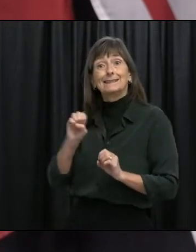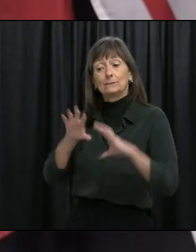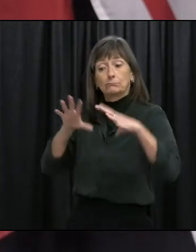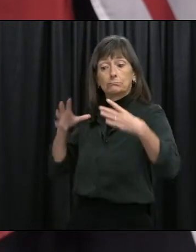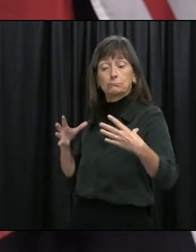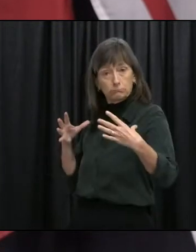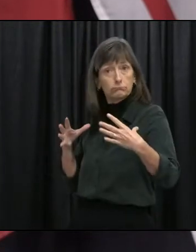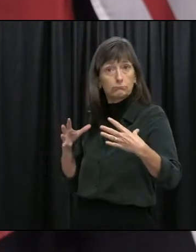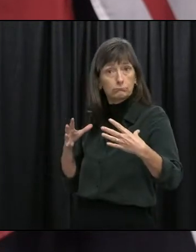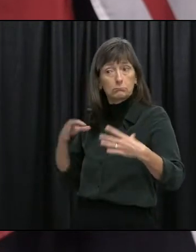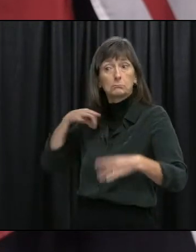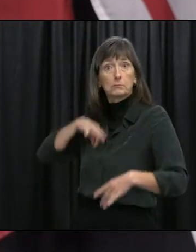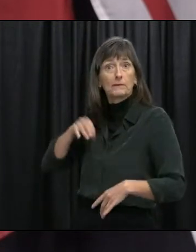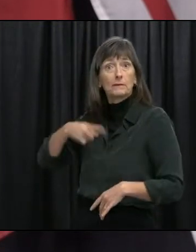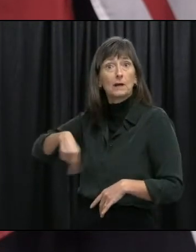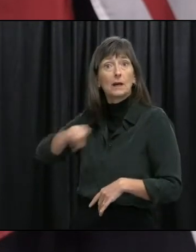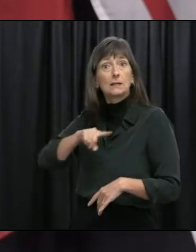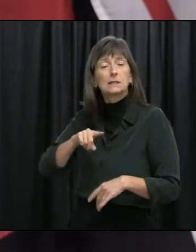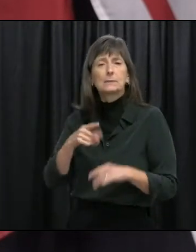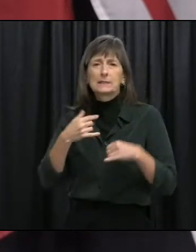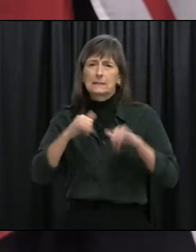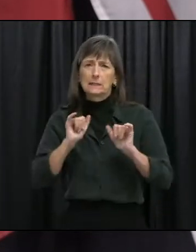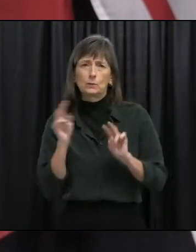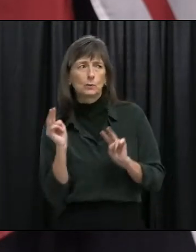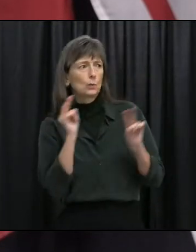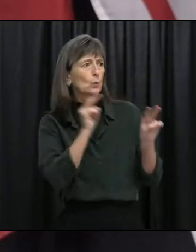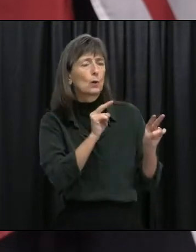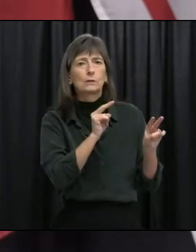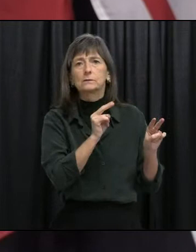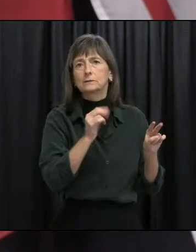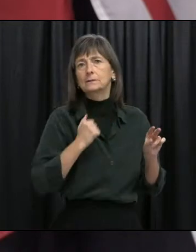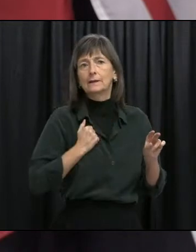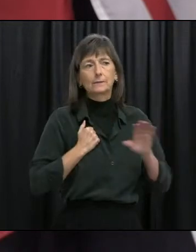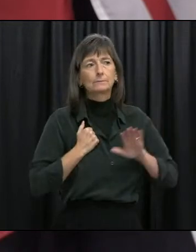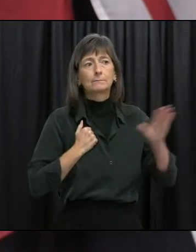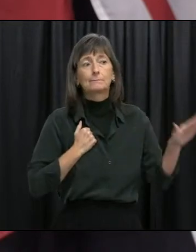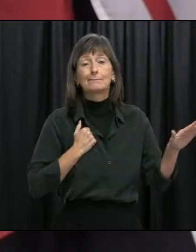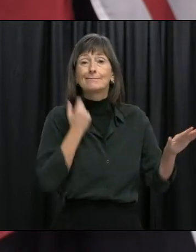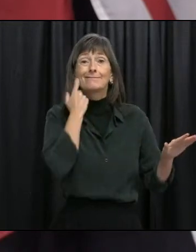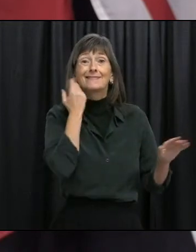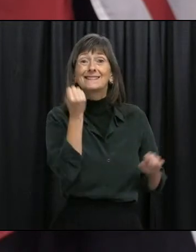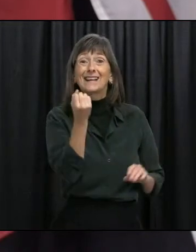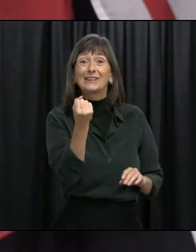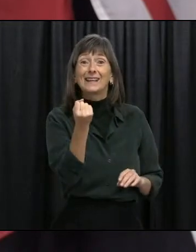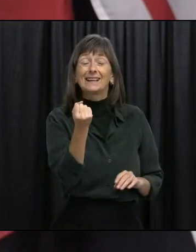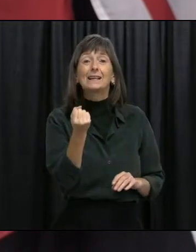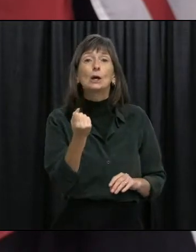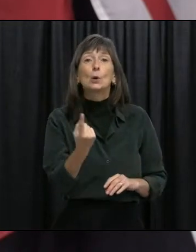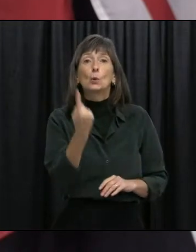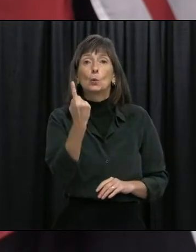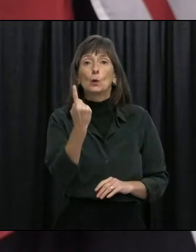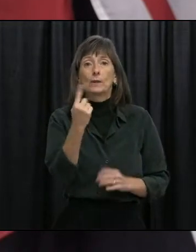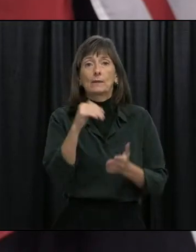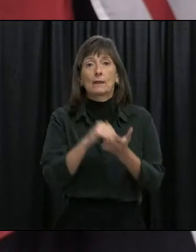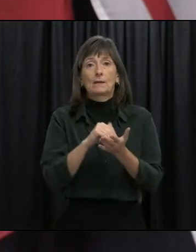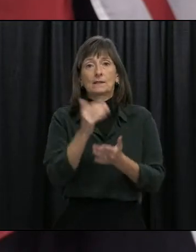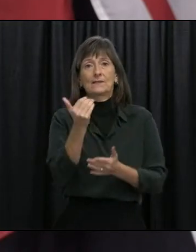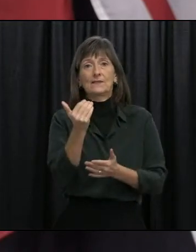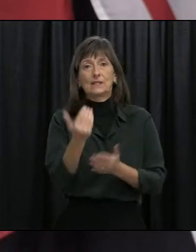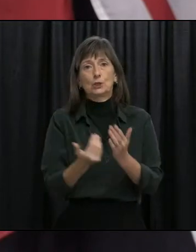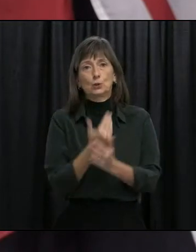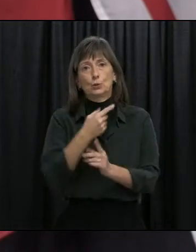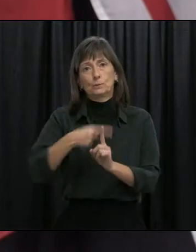look at what's going on around the rest of the country. On Saturday, there were 1,015 new cases in Ontario. There